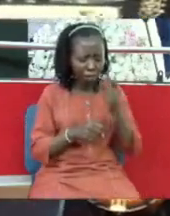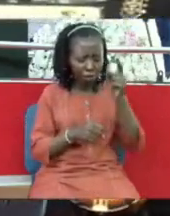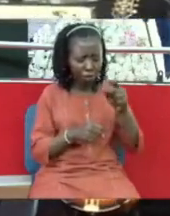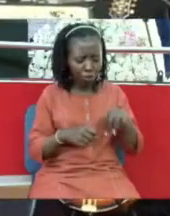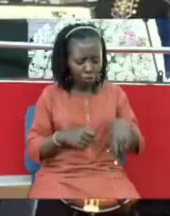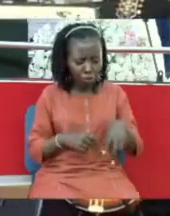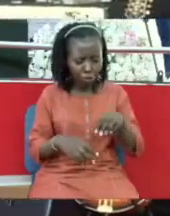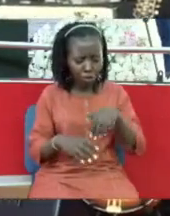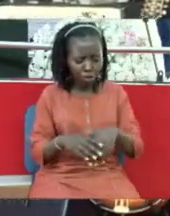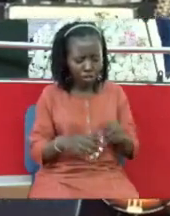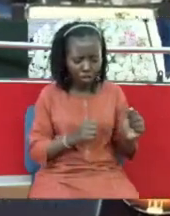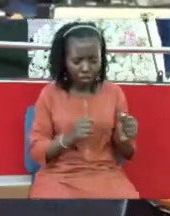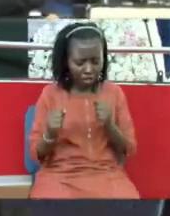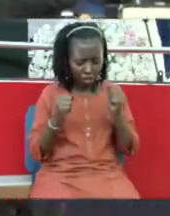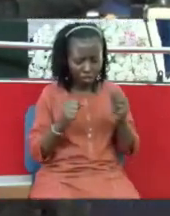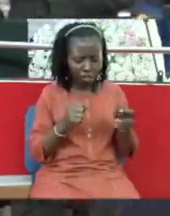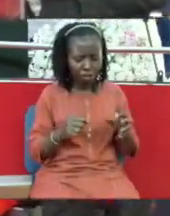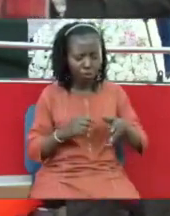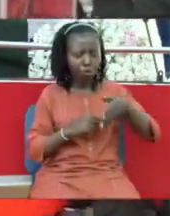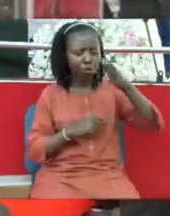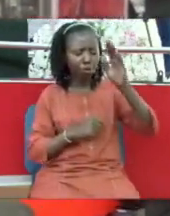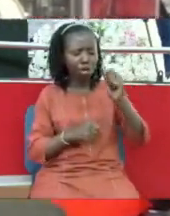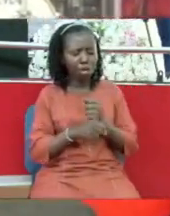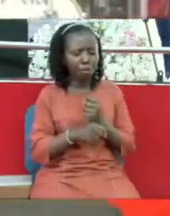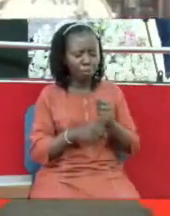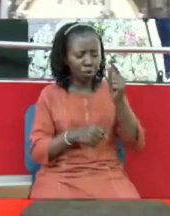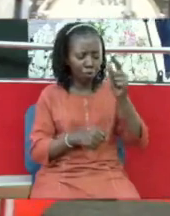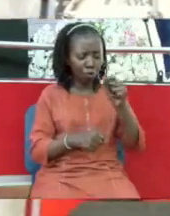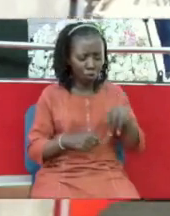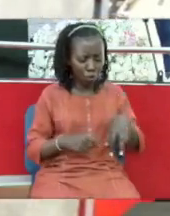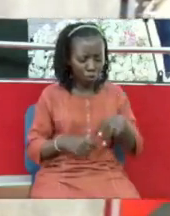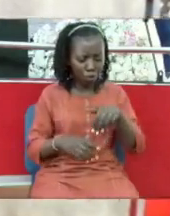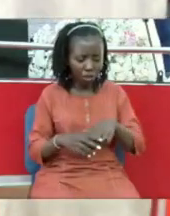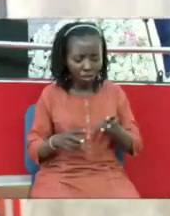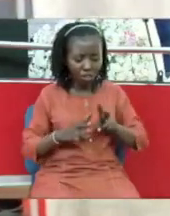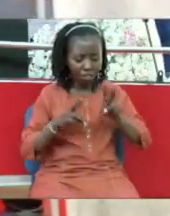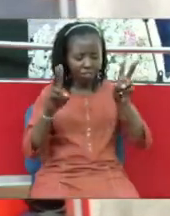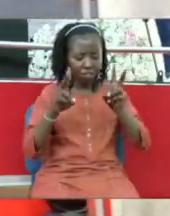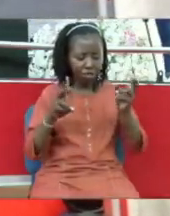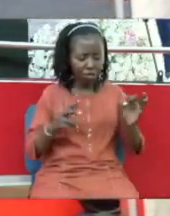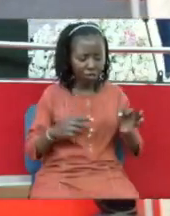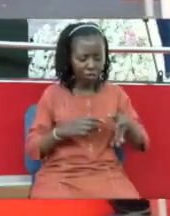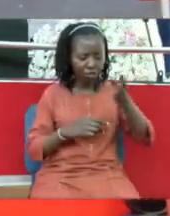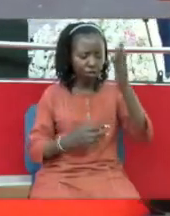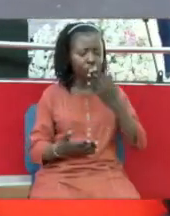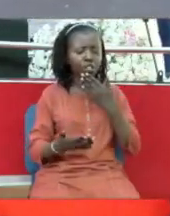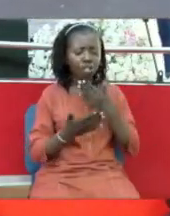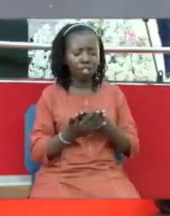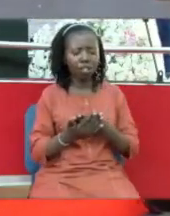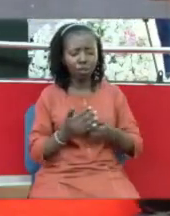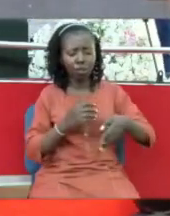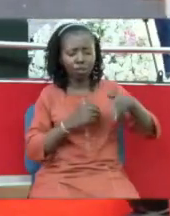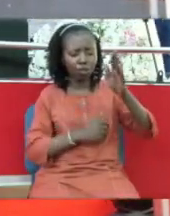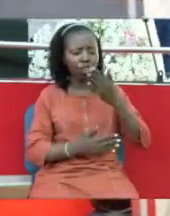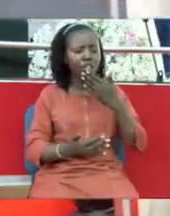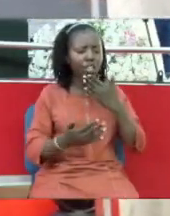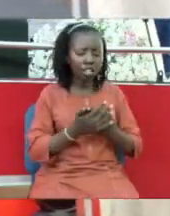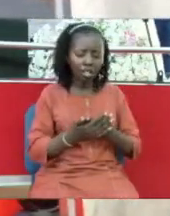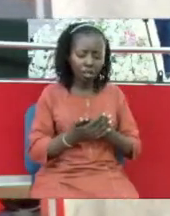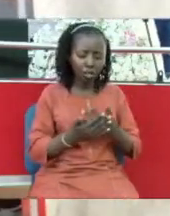Lord, and cause you to walk in the victory of the Lord. Thank you, Jesus. We thank you, Lord, because you hear